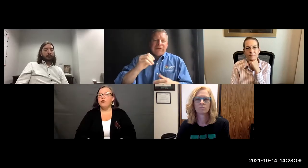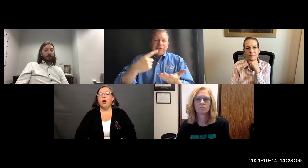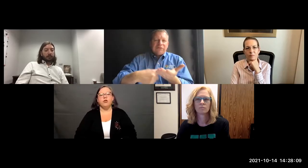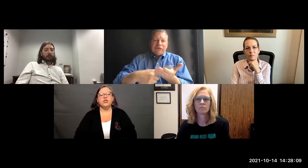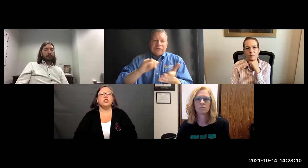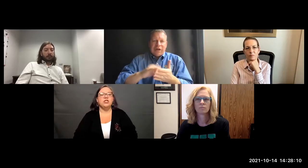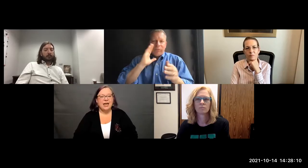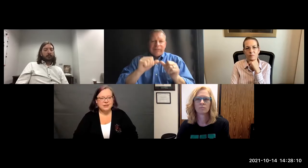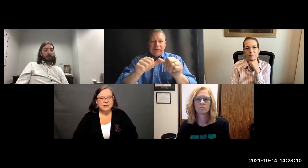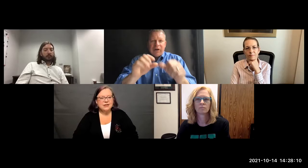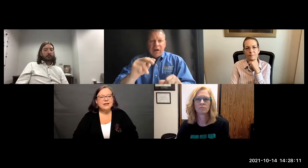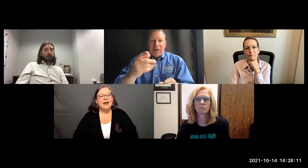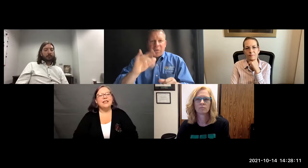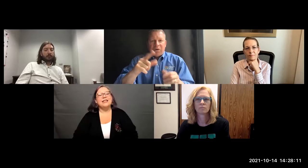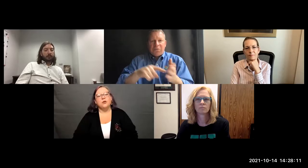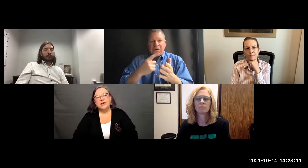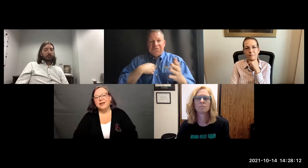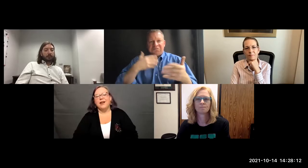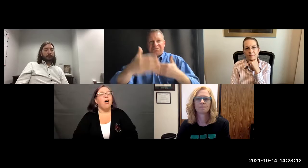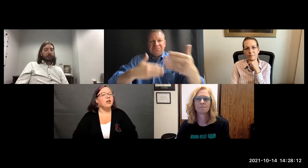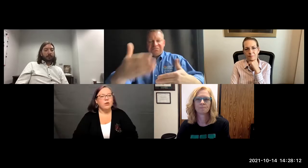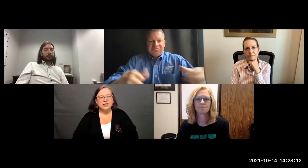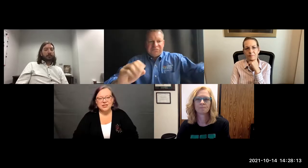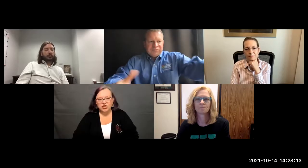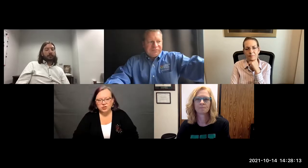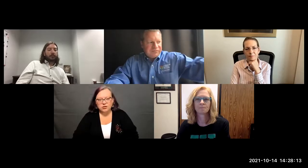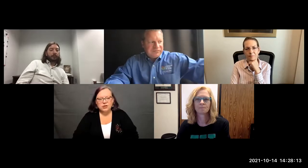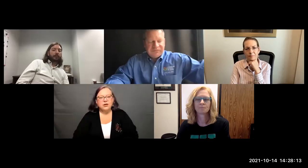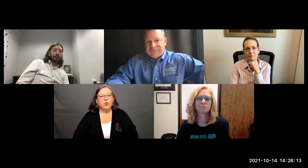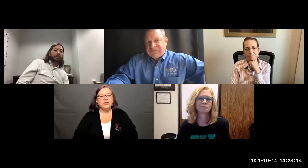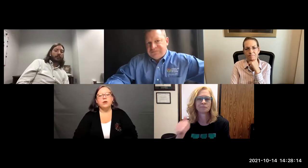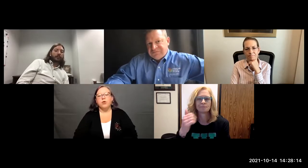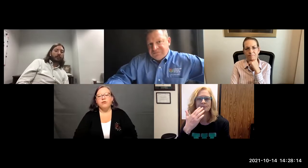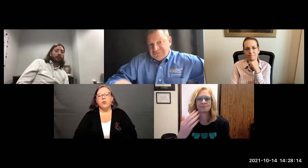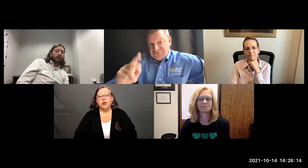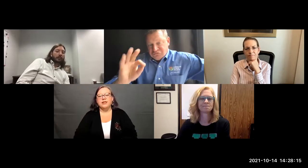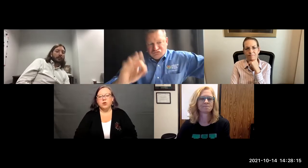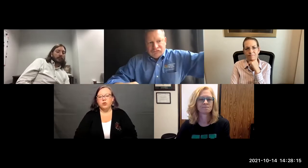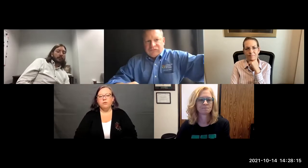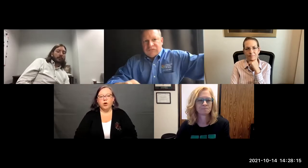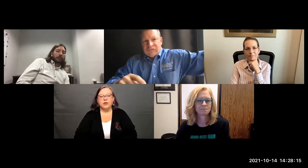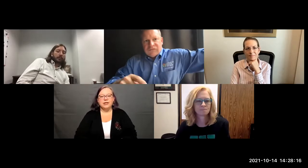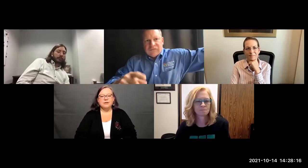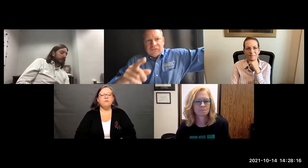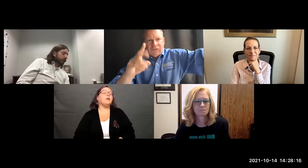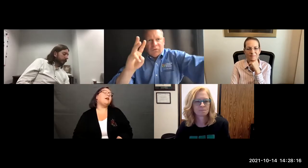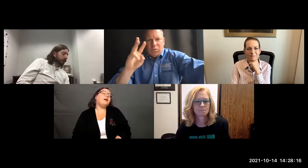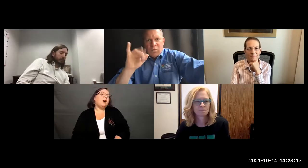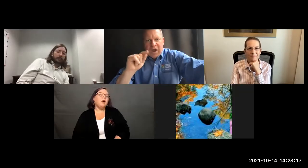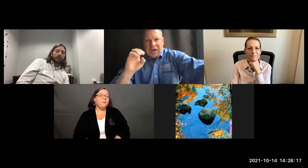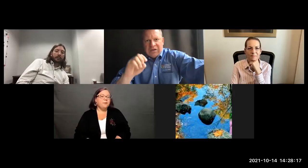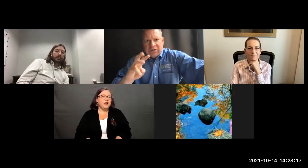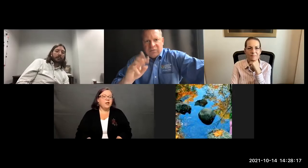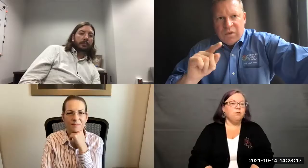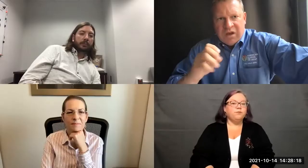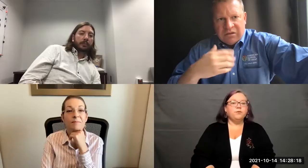speak for others just yet. I think this will be an ongoing discussion once we move forward in this whole process.